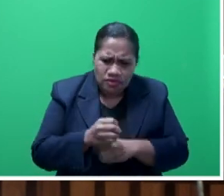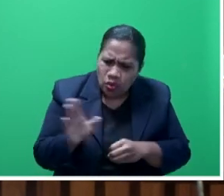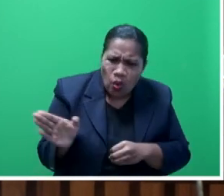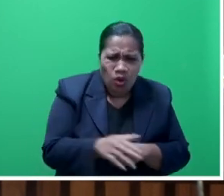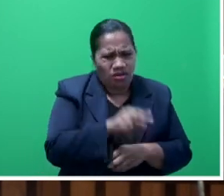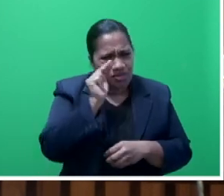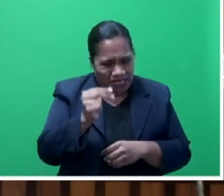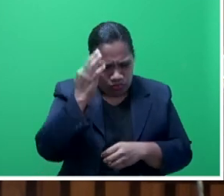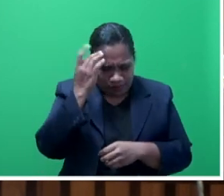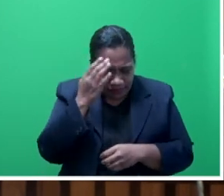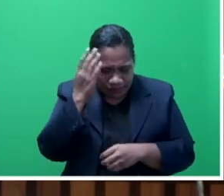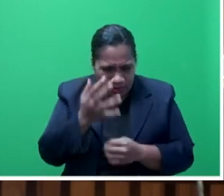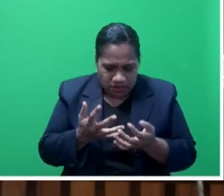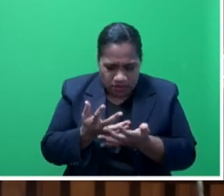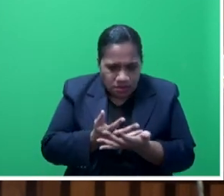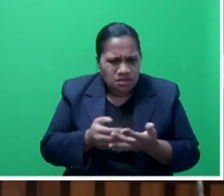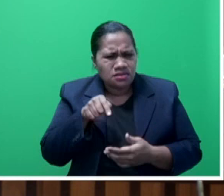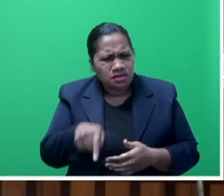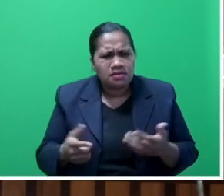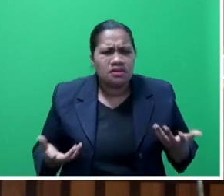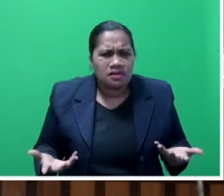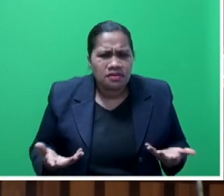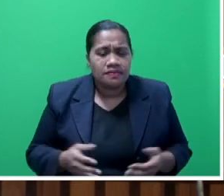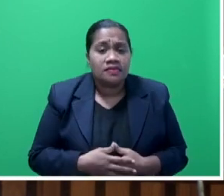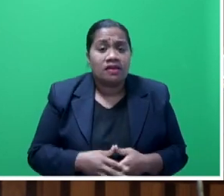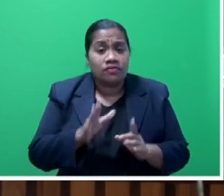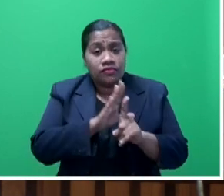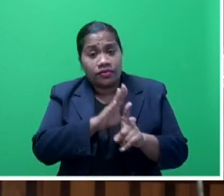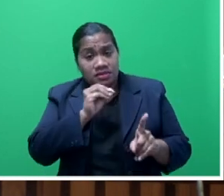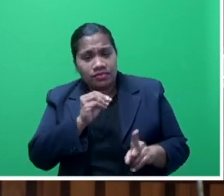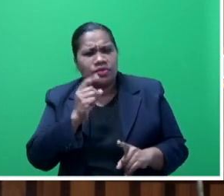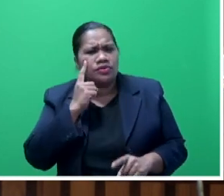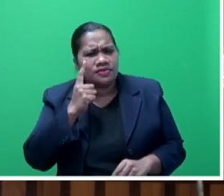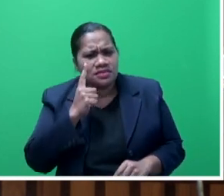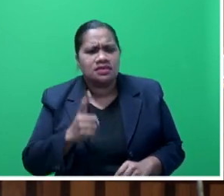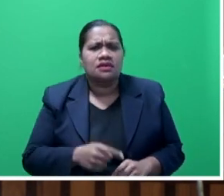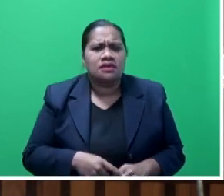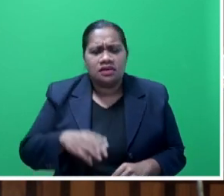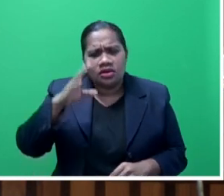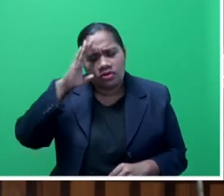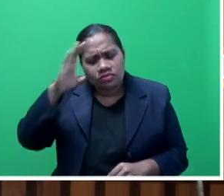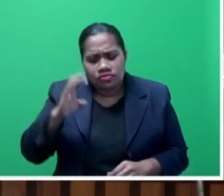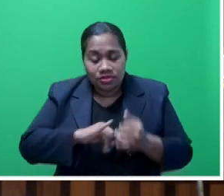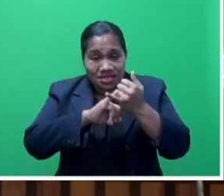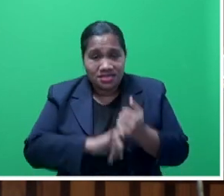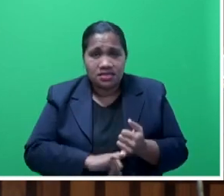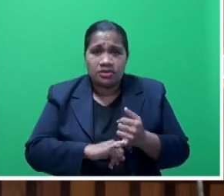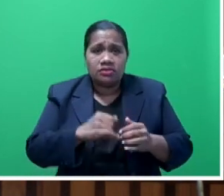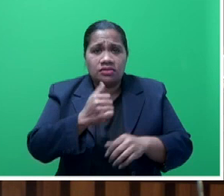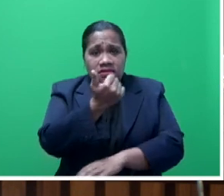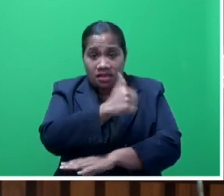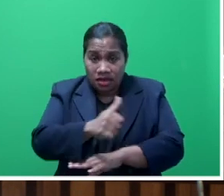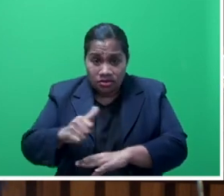into consideration. For example, we've seen various countries in South Asia where various countries have come in and now